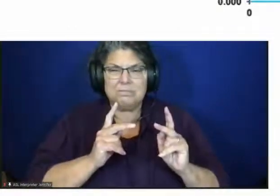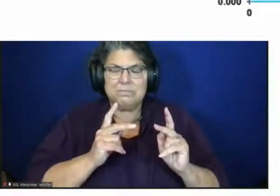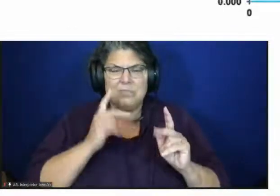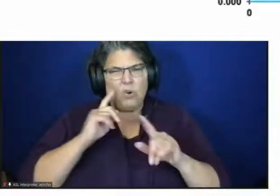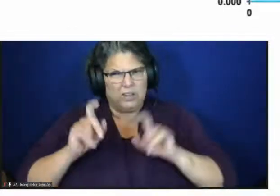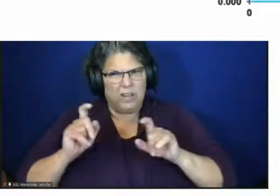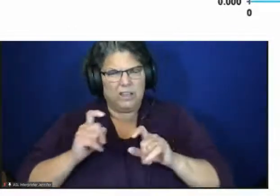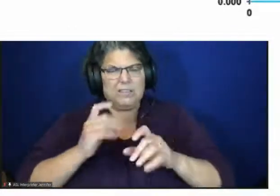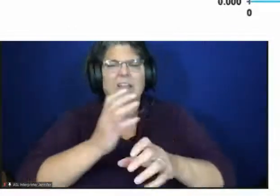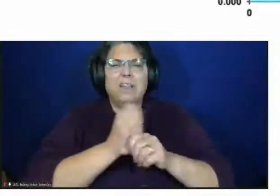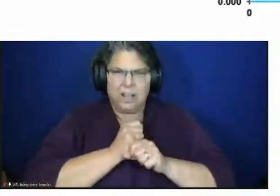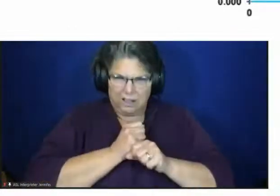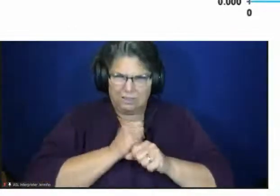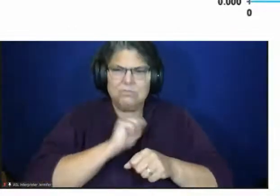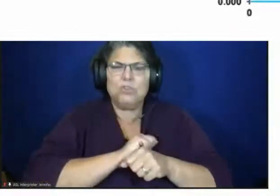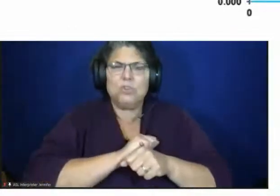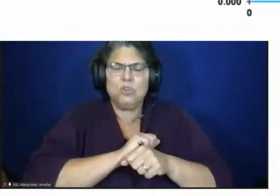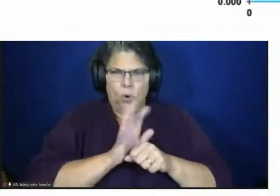occurrence of COVID